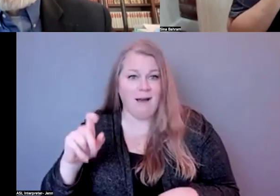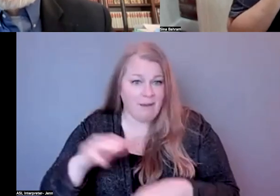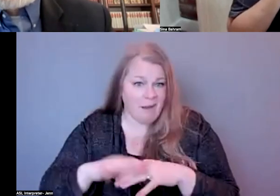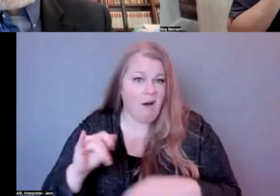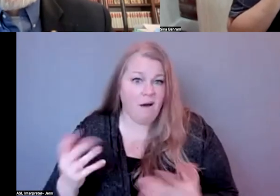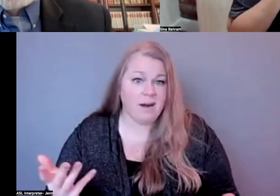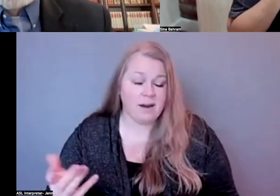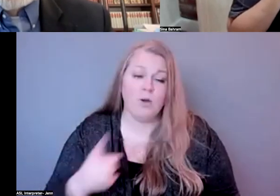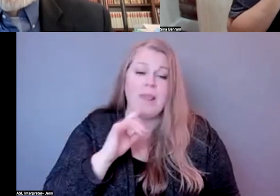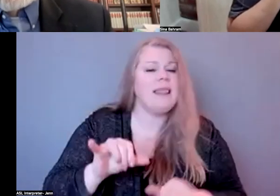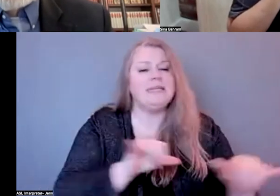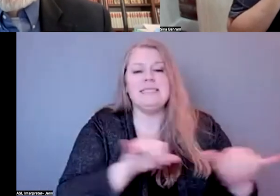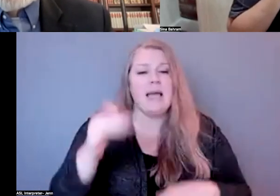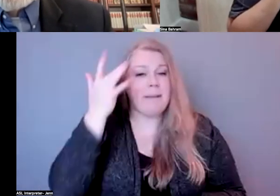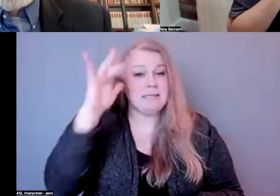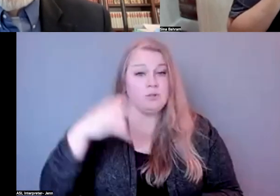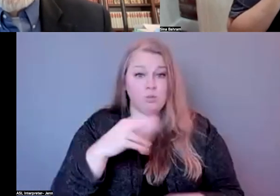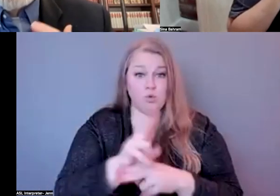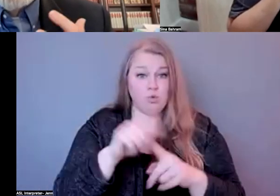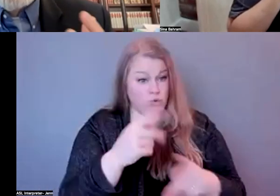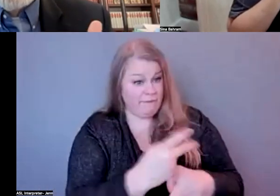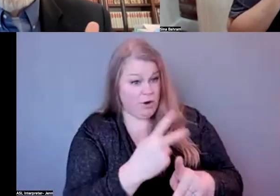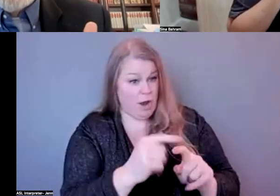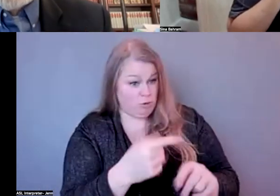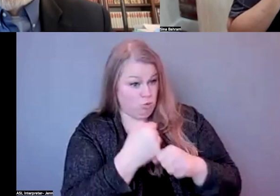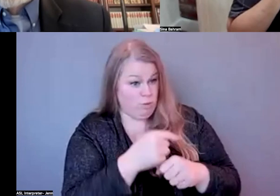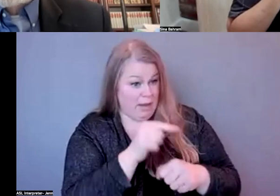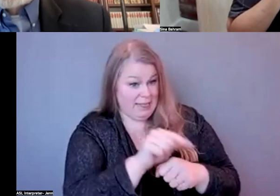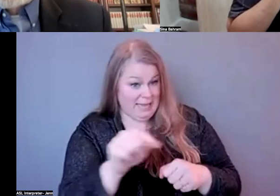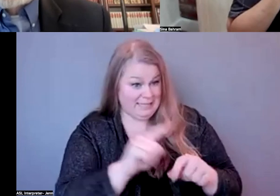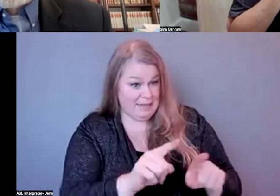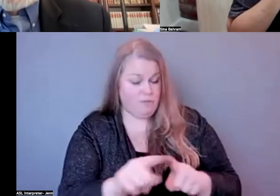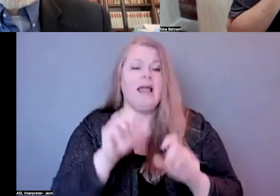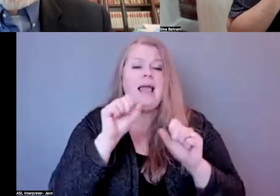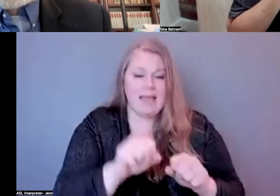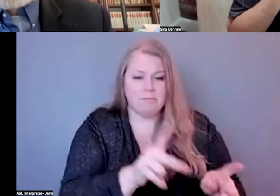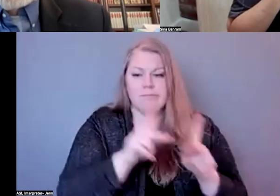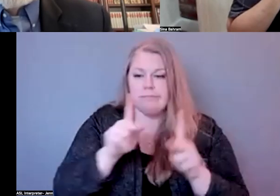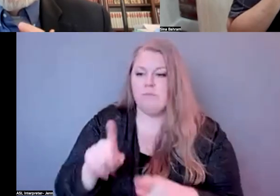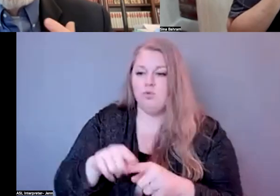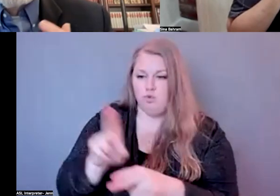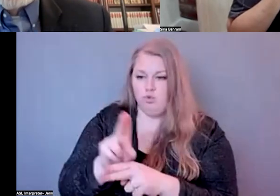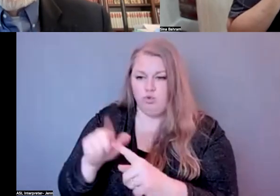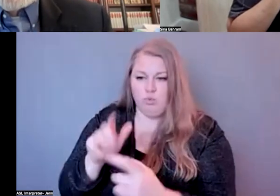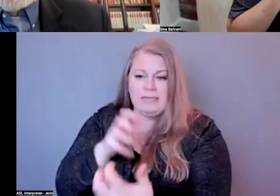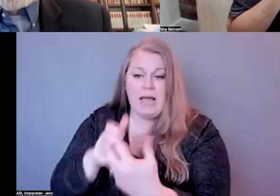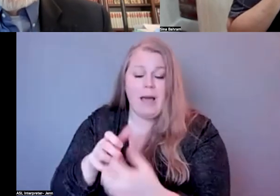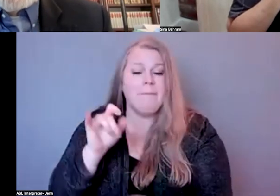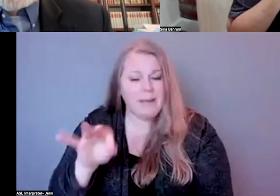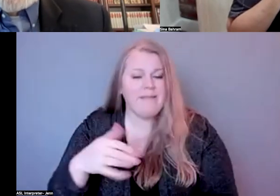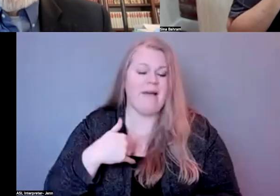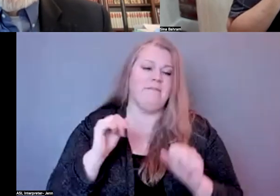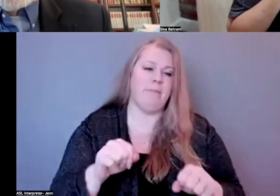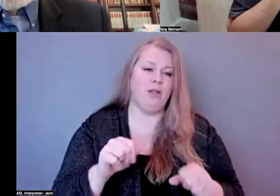same intelligence that we use to figure out how to create things differently could be used to adapt to, if they just have any ability